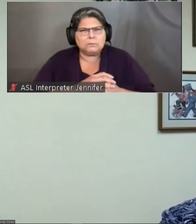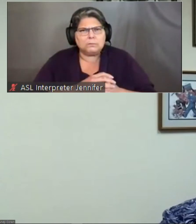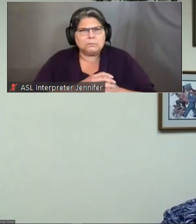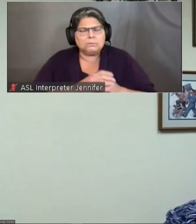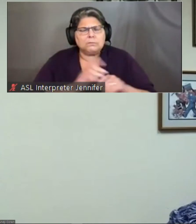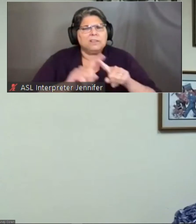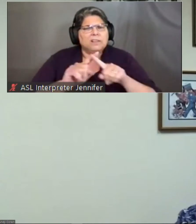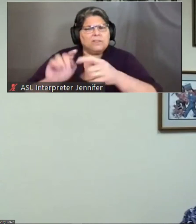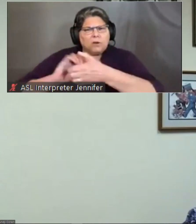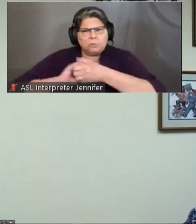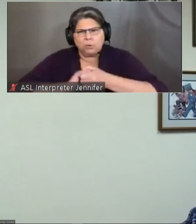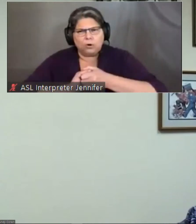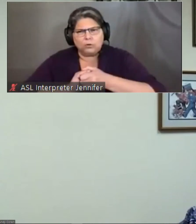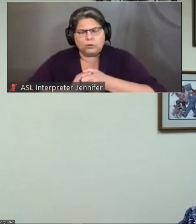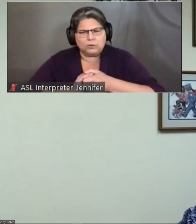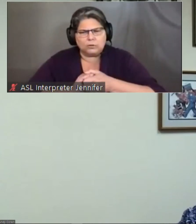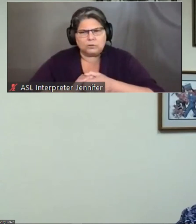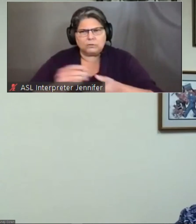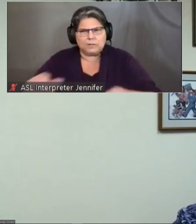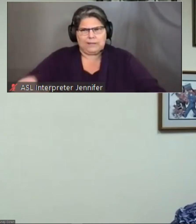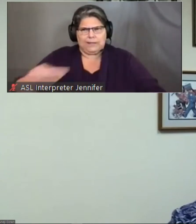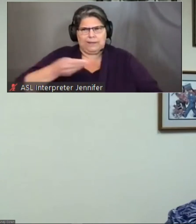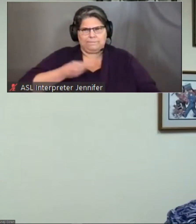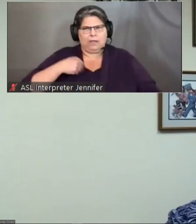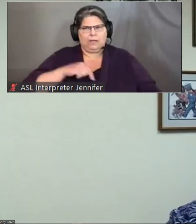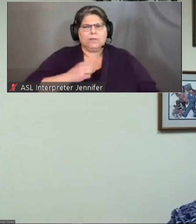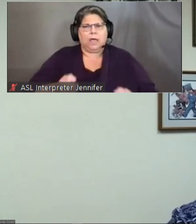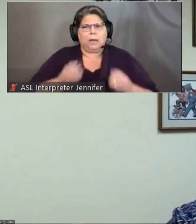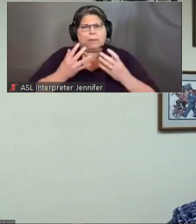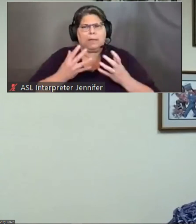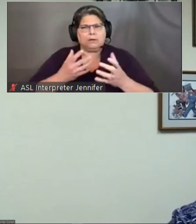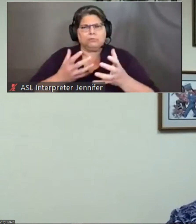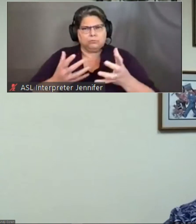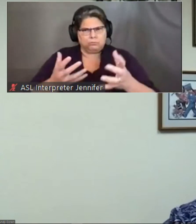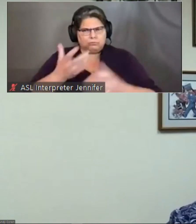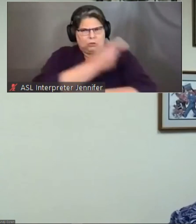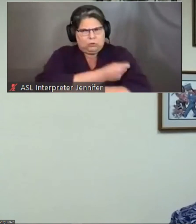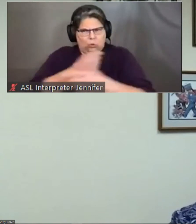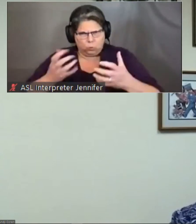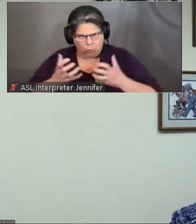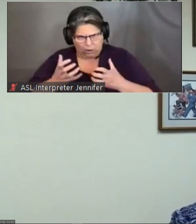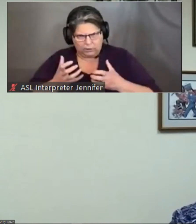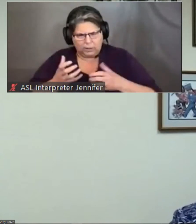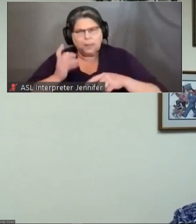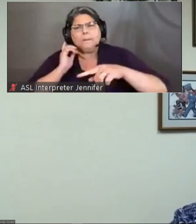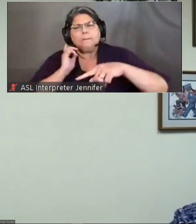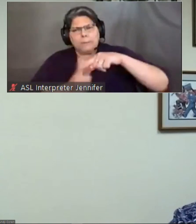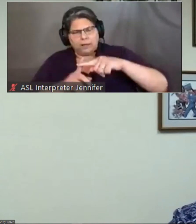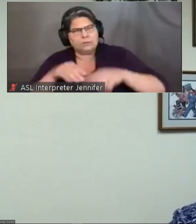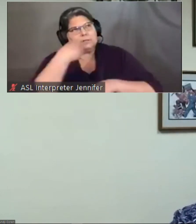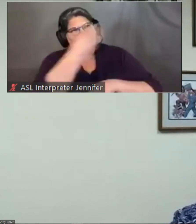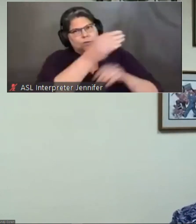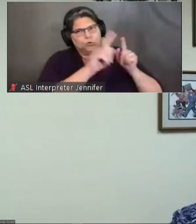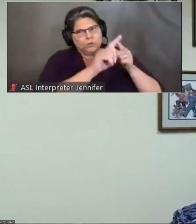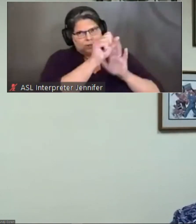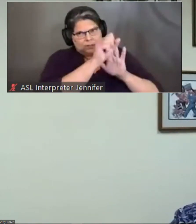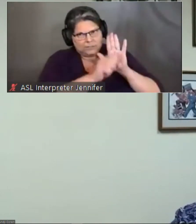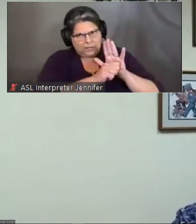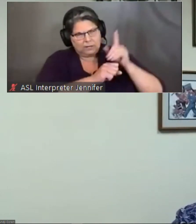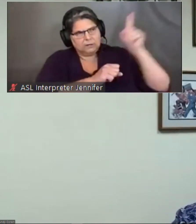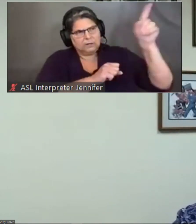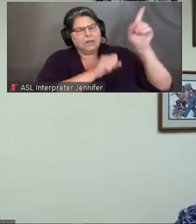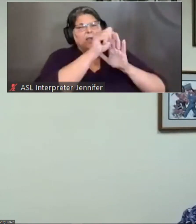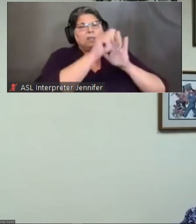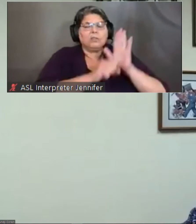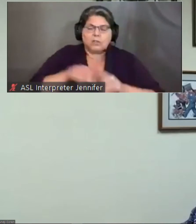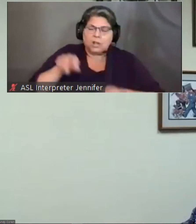will submit their requests to the county as well as the state. And the state looks at the county's needs, and at least